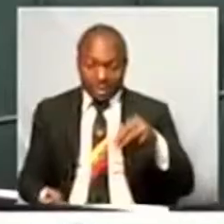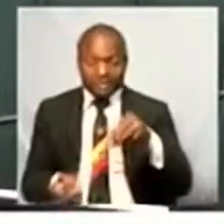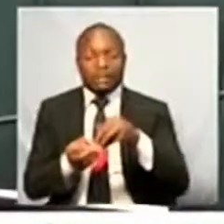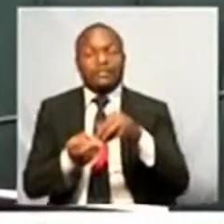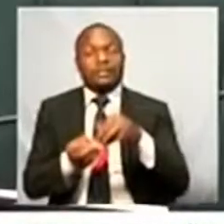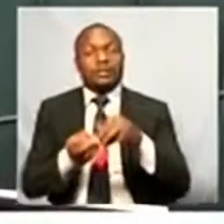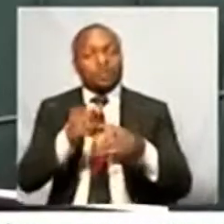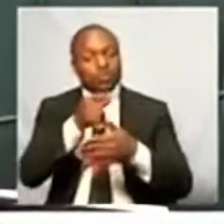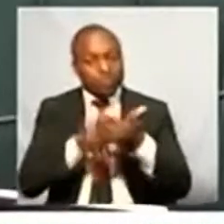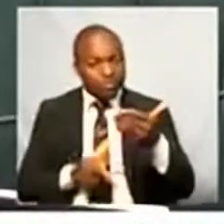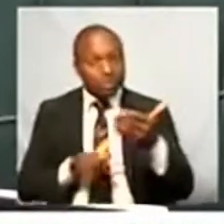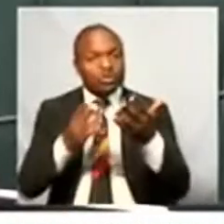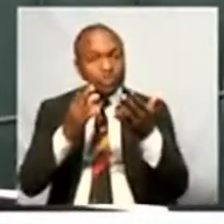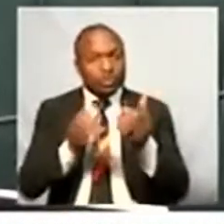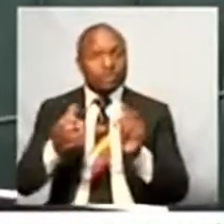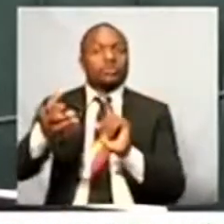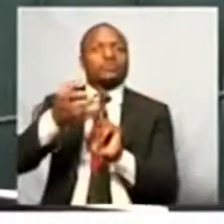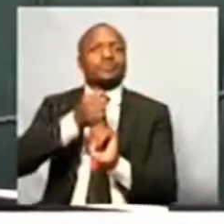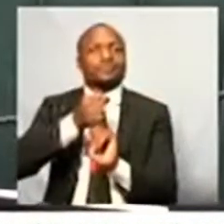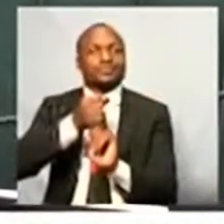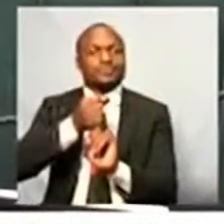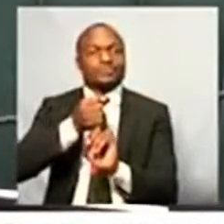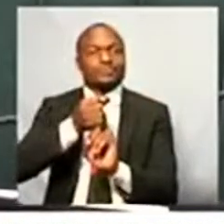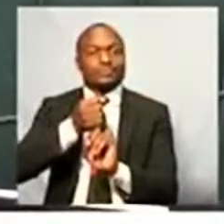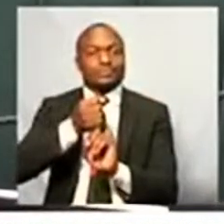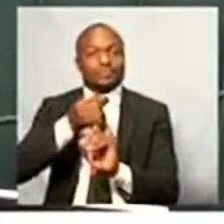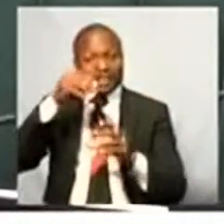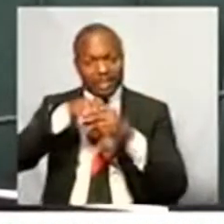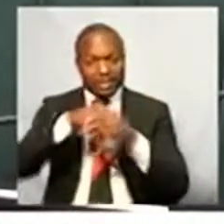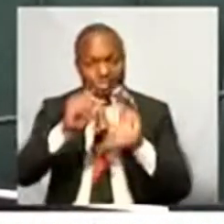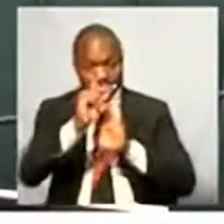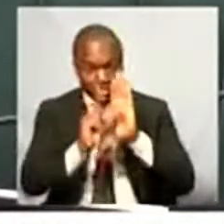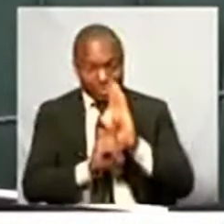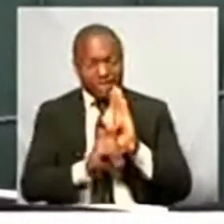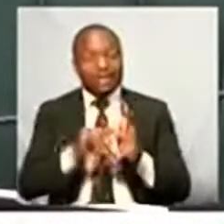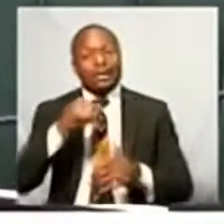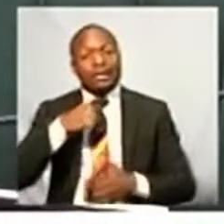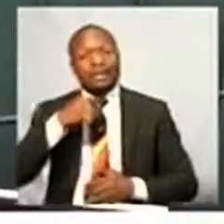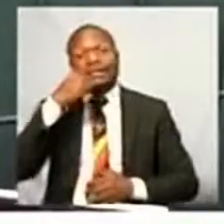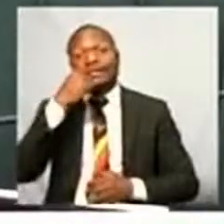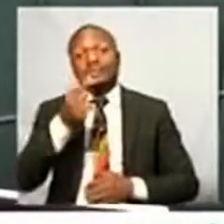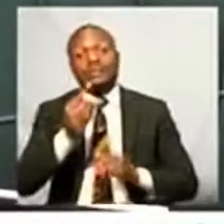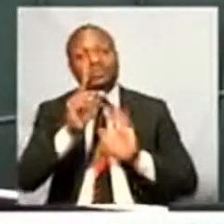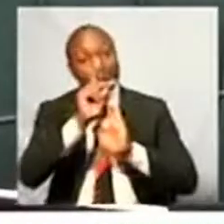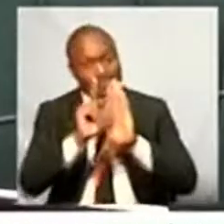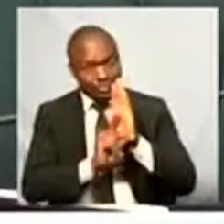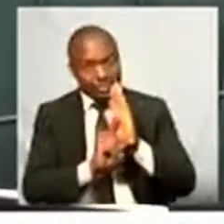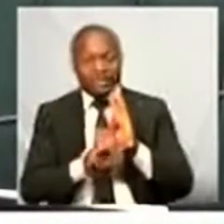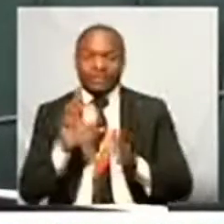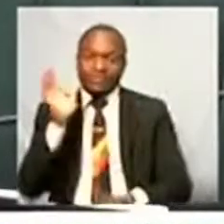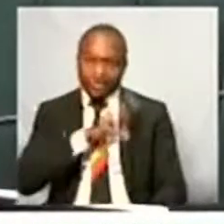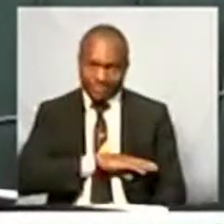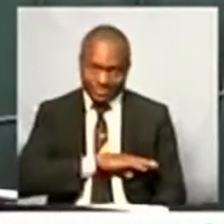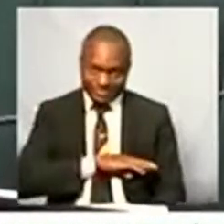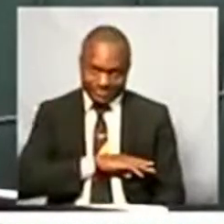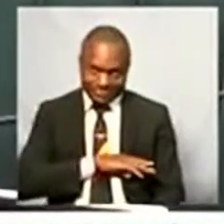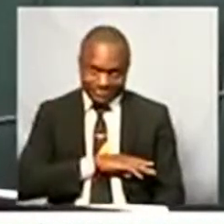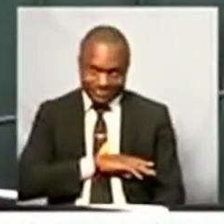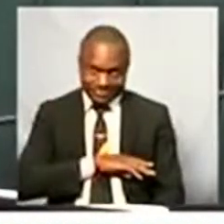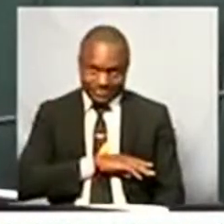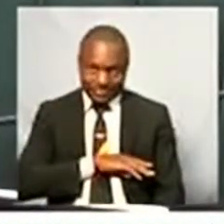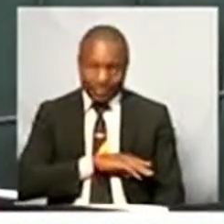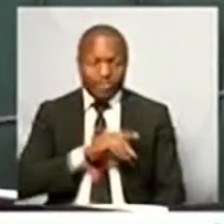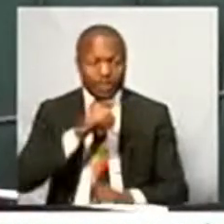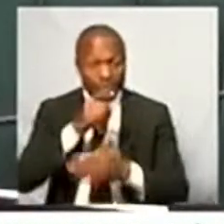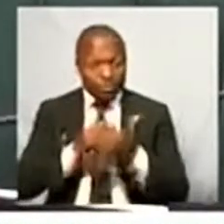to what you intend to achieve in that particular policy. So I said the policy has been done.